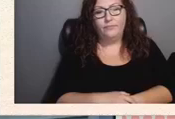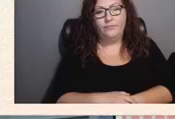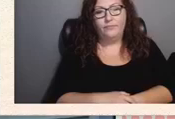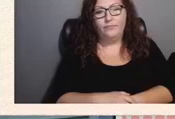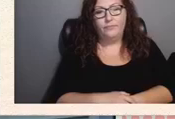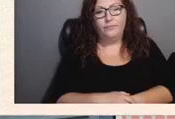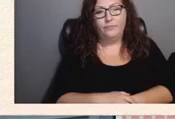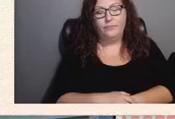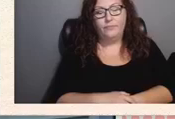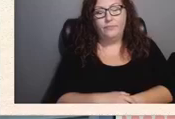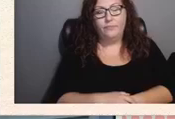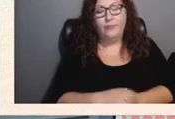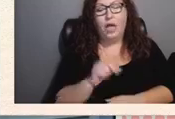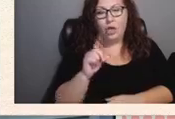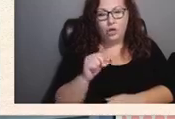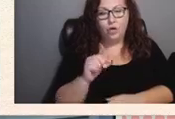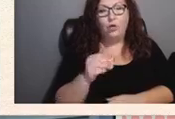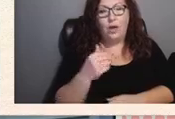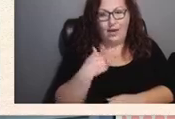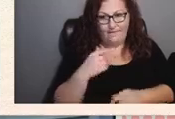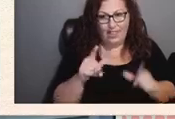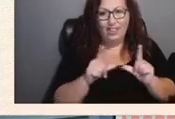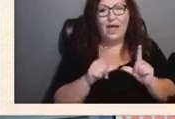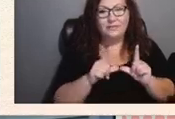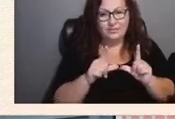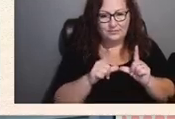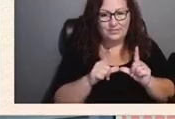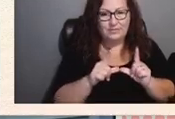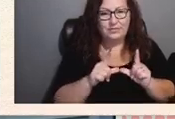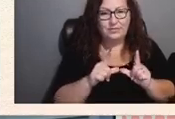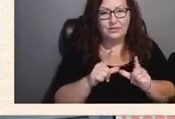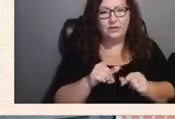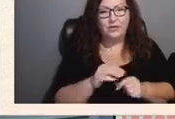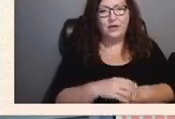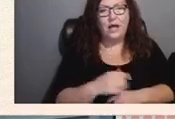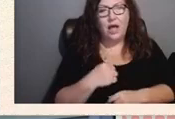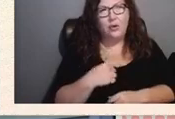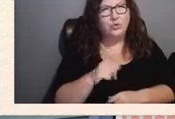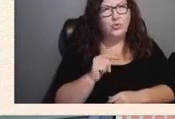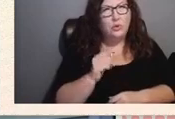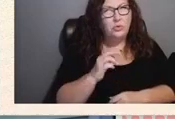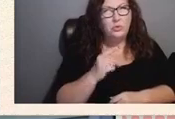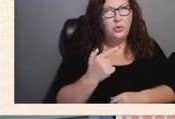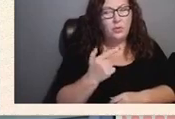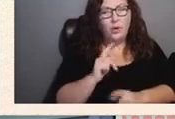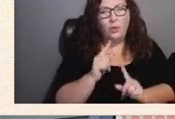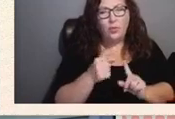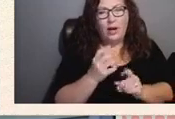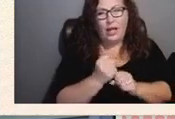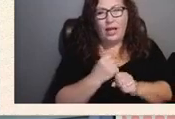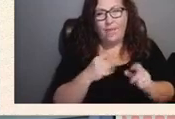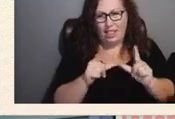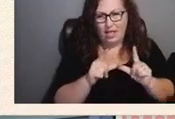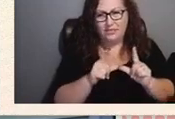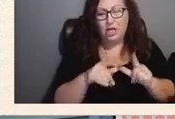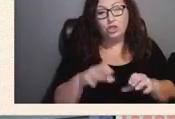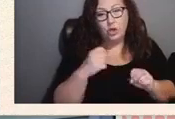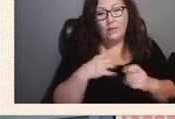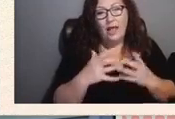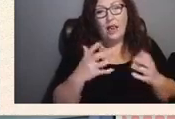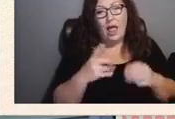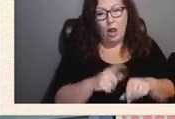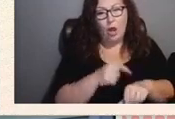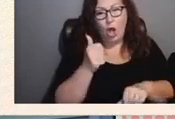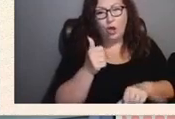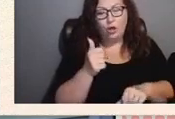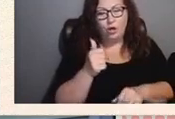I do have a license. I was 20 or 21 when I got mine, and it took me a lot longer to